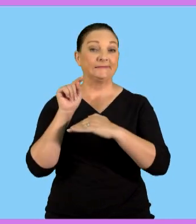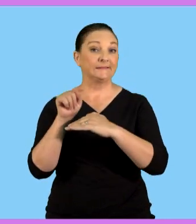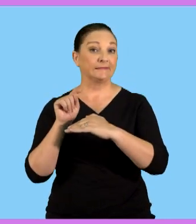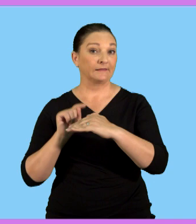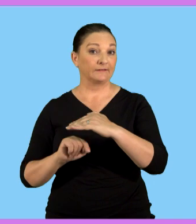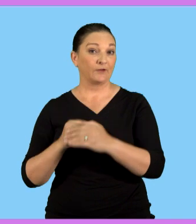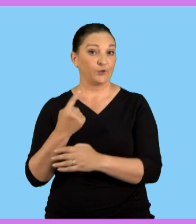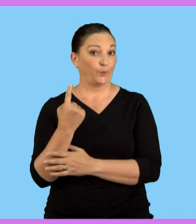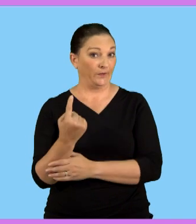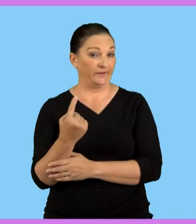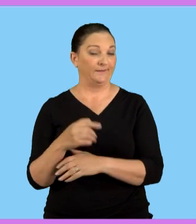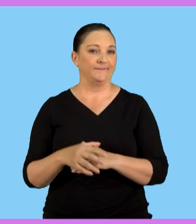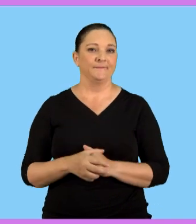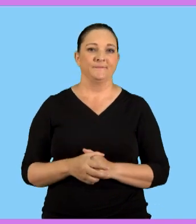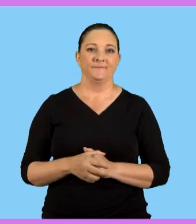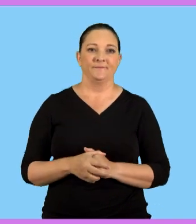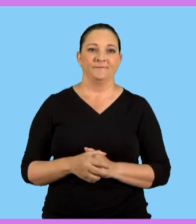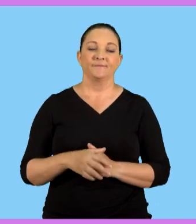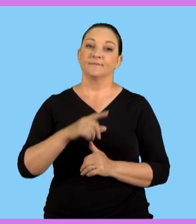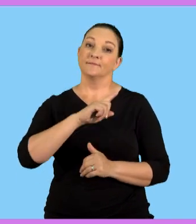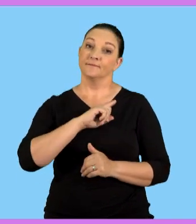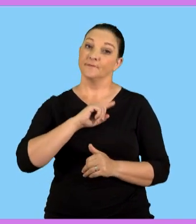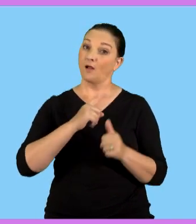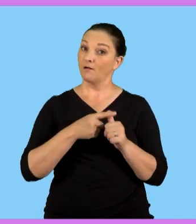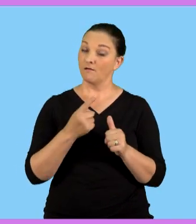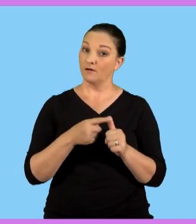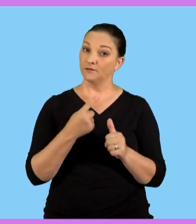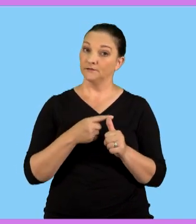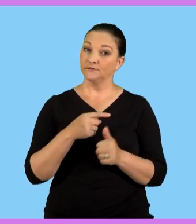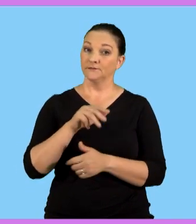divided by 1. And that answer is